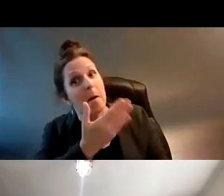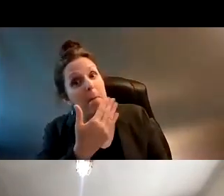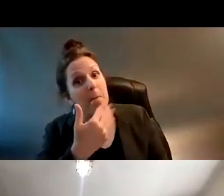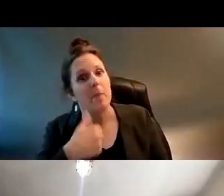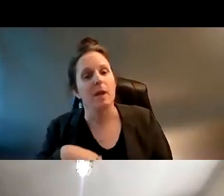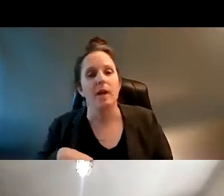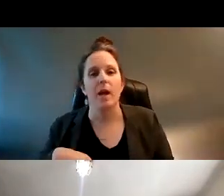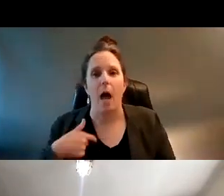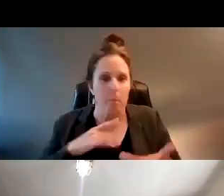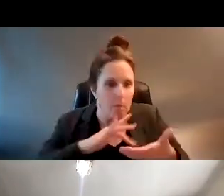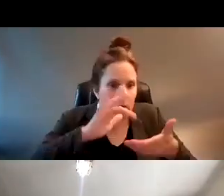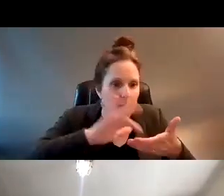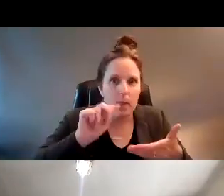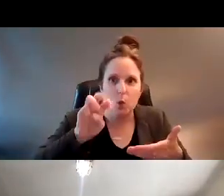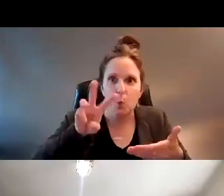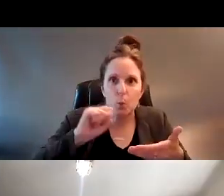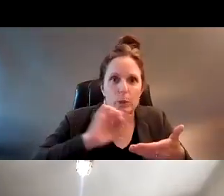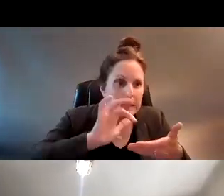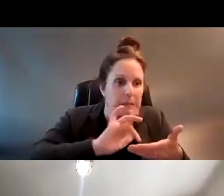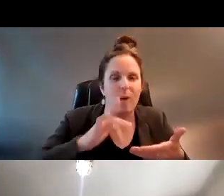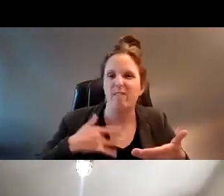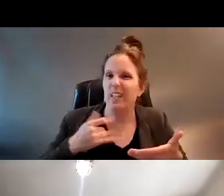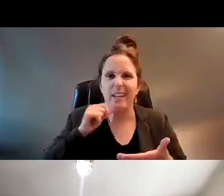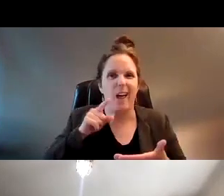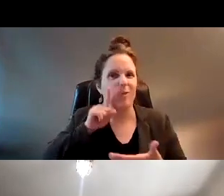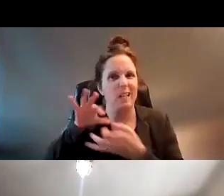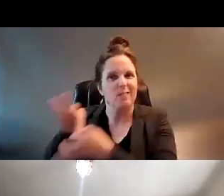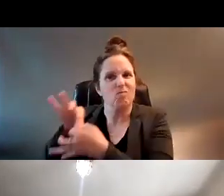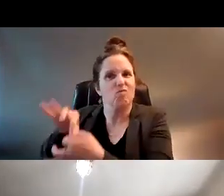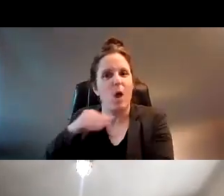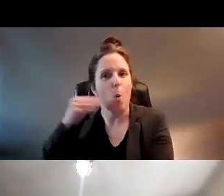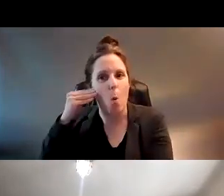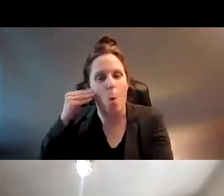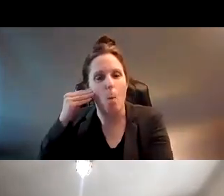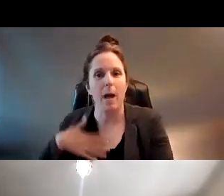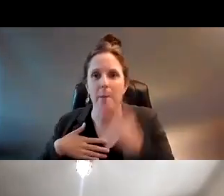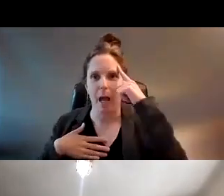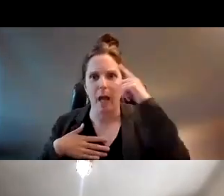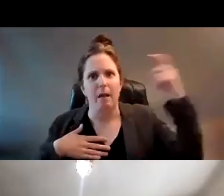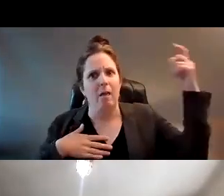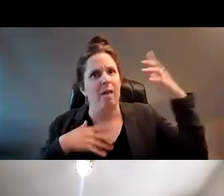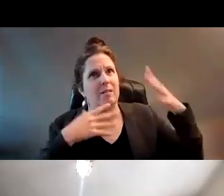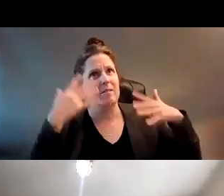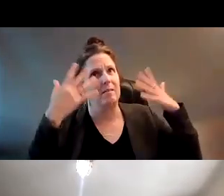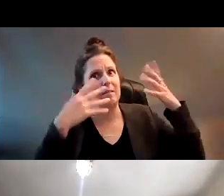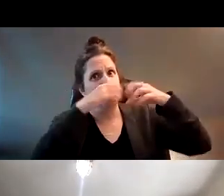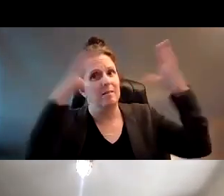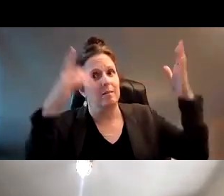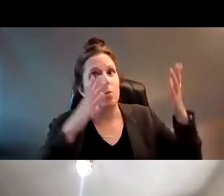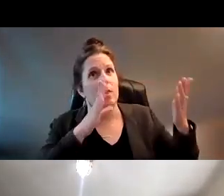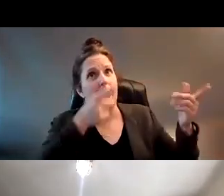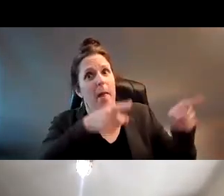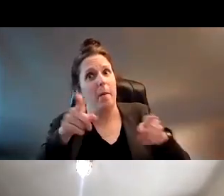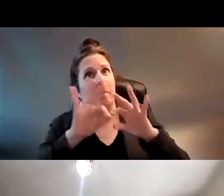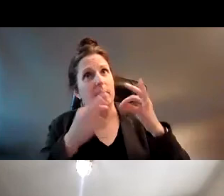my phone, and then my mind will drift to what's going to happen to my family if something happens to me,